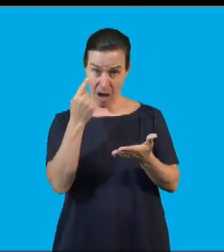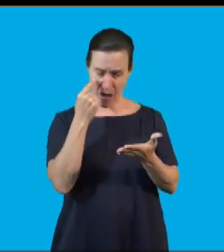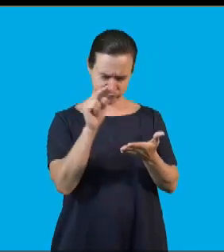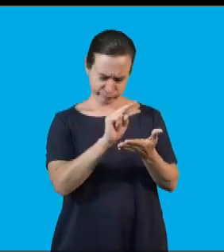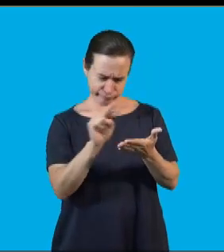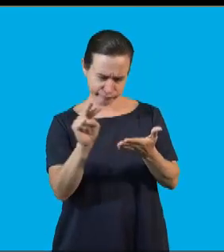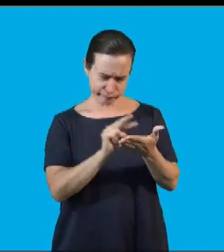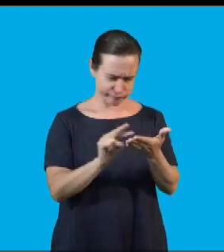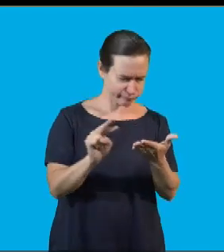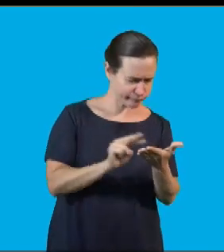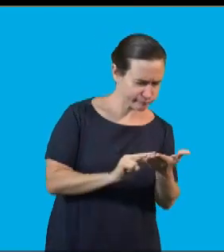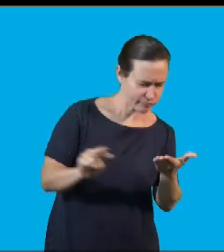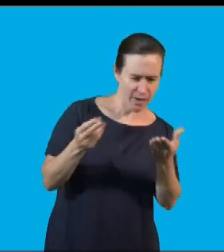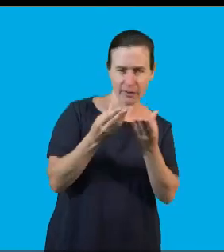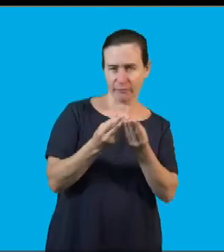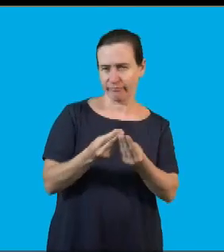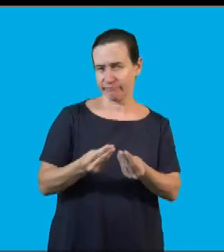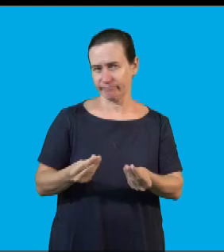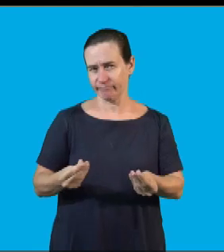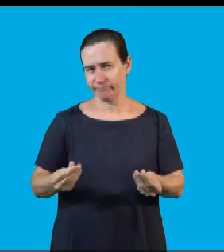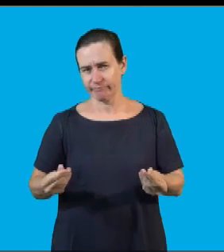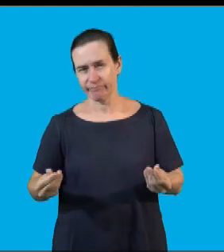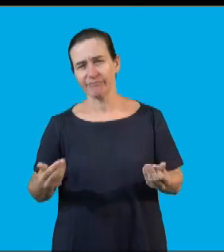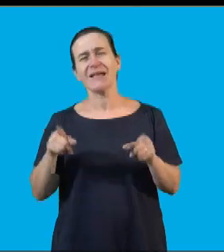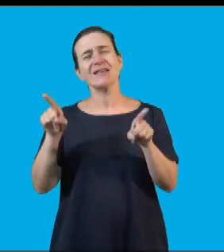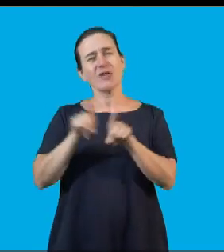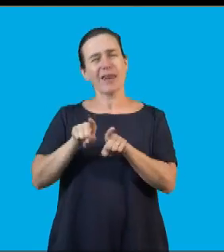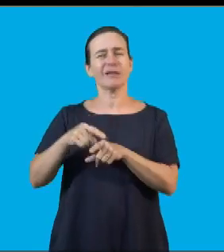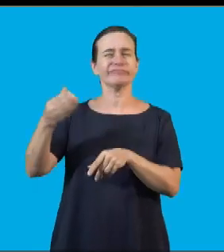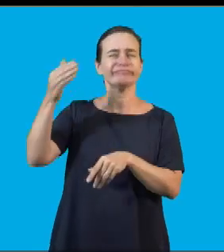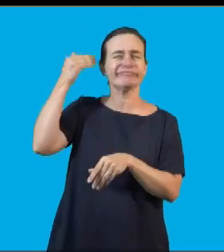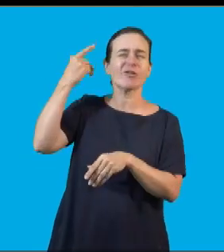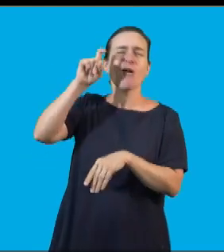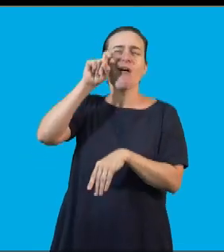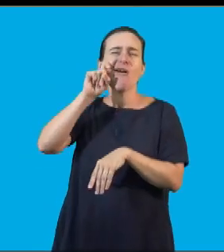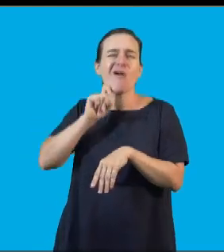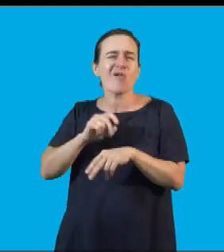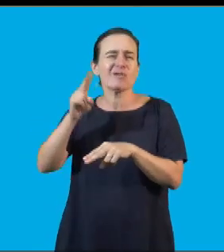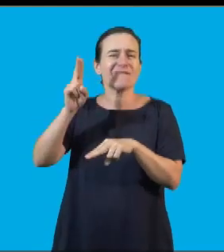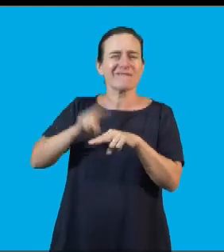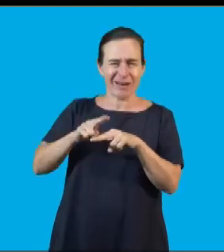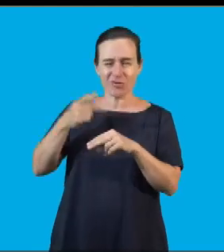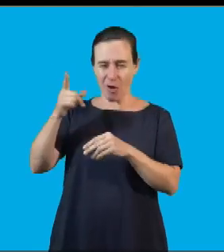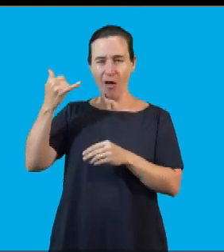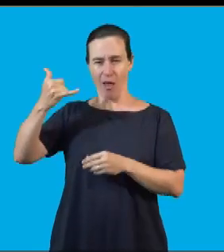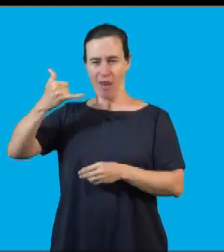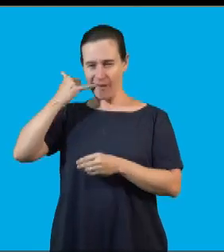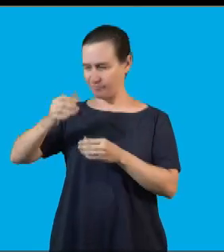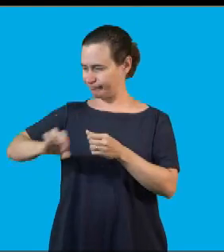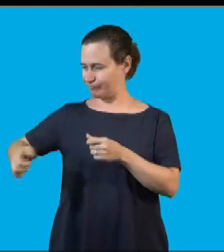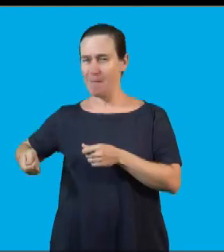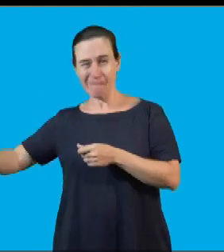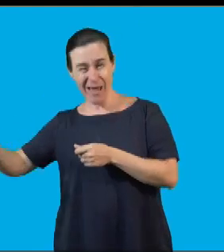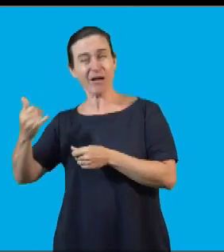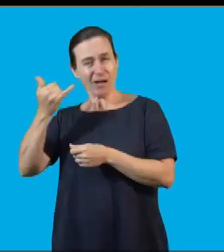to gradually fade away in years to come, just as the old-fashioned cord of a landline phone gave way